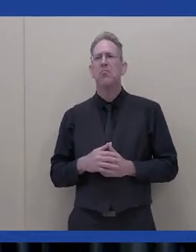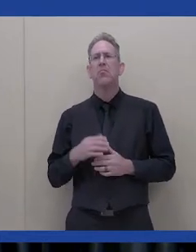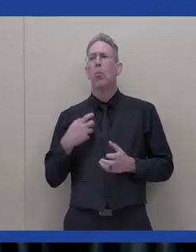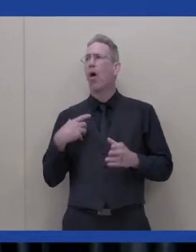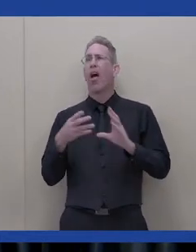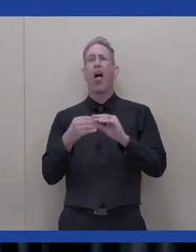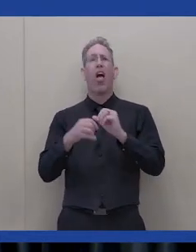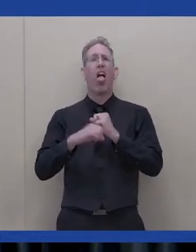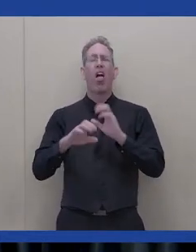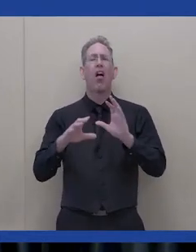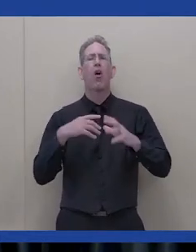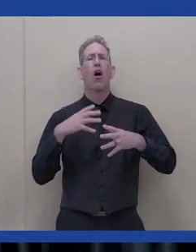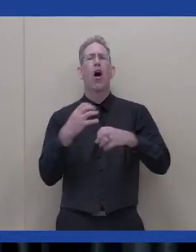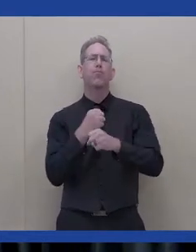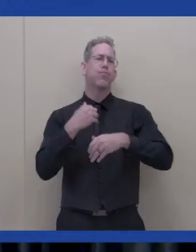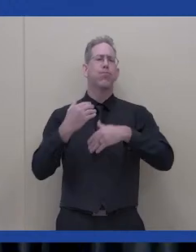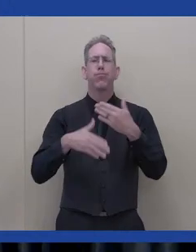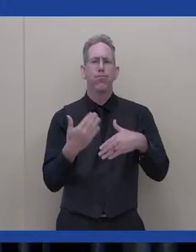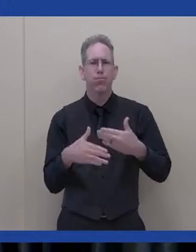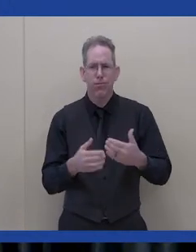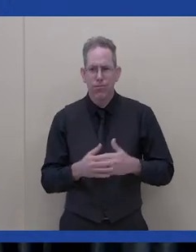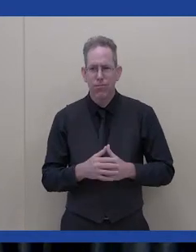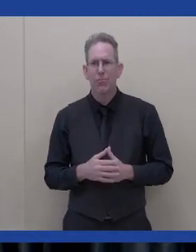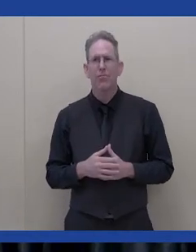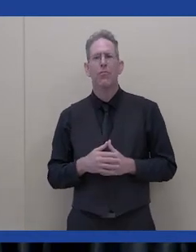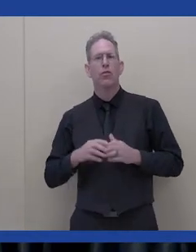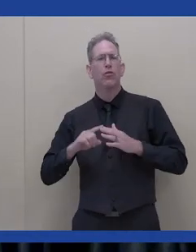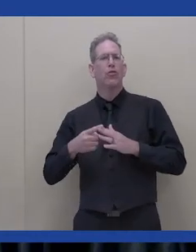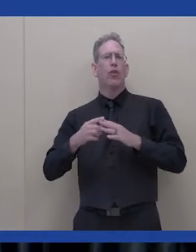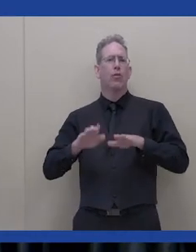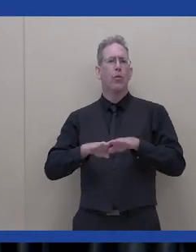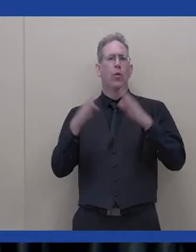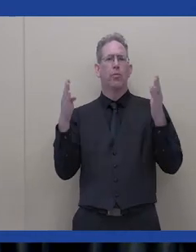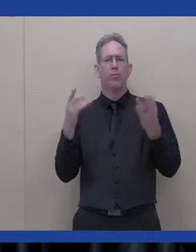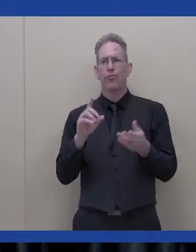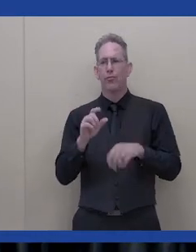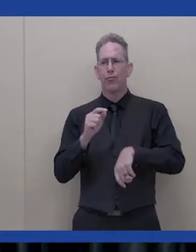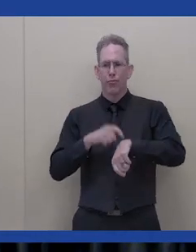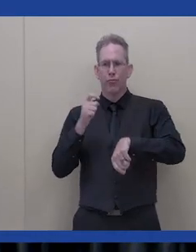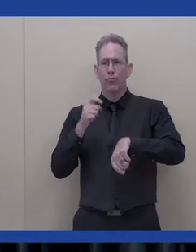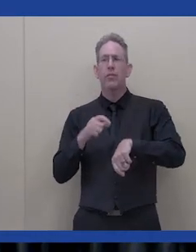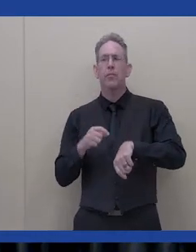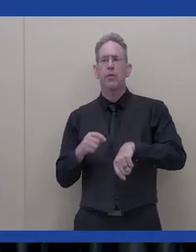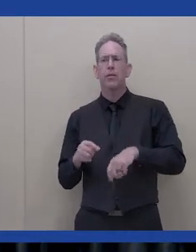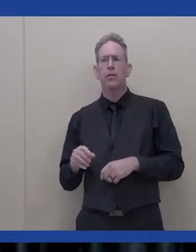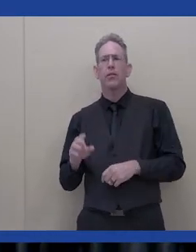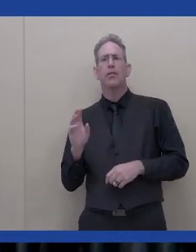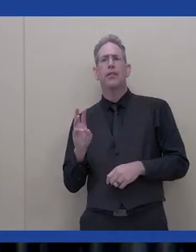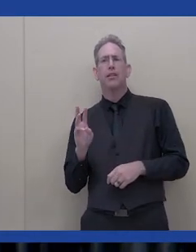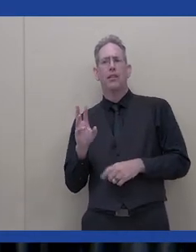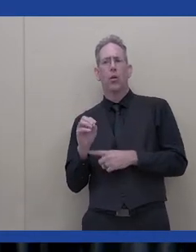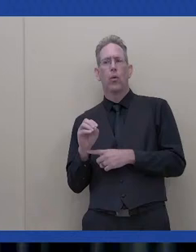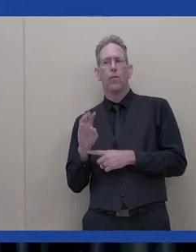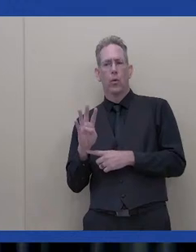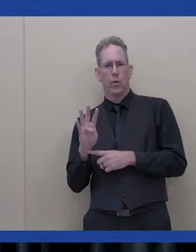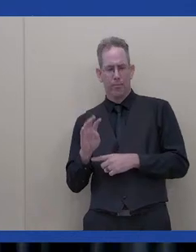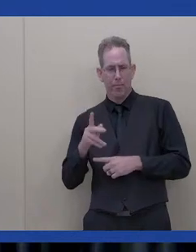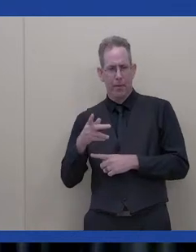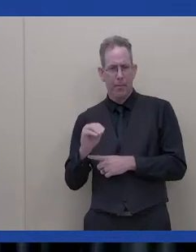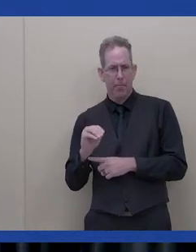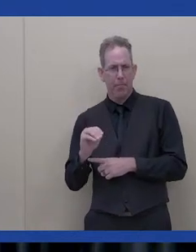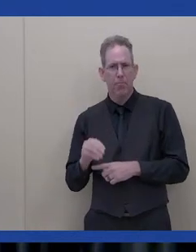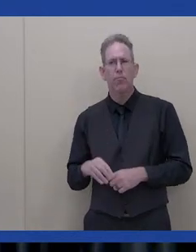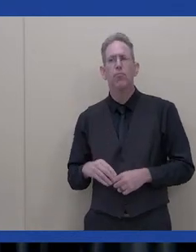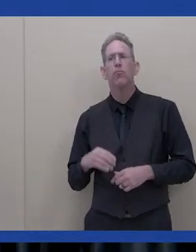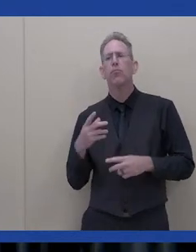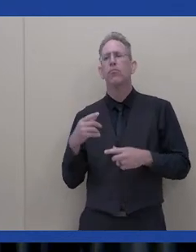call us to order at 6:04 p.m. I am Catherine Shad, the Chief Administrative Officer of